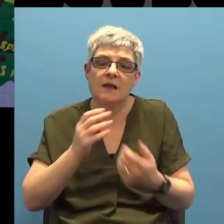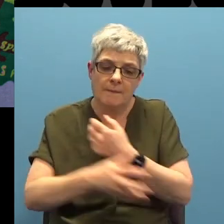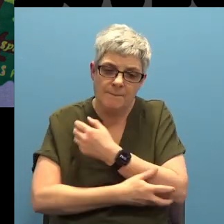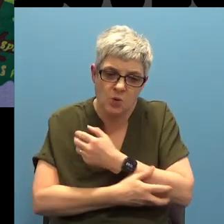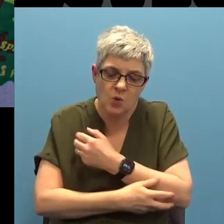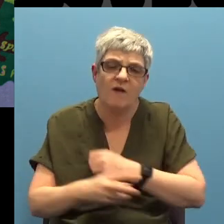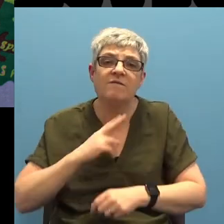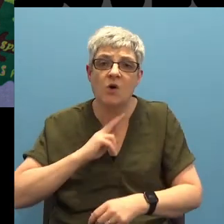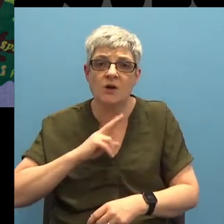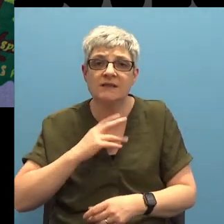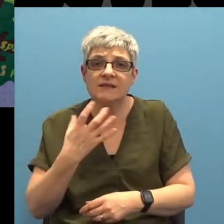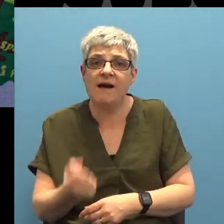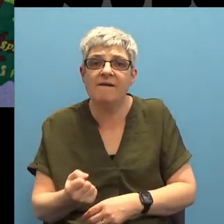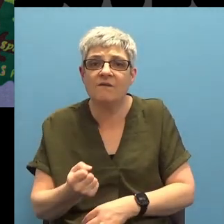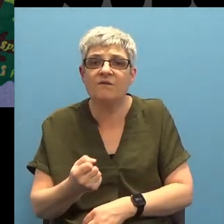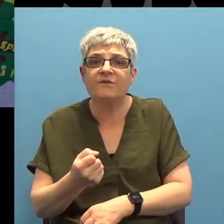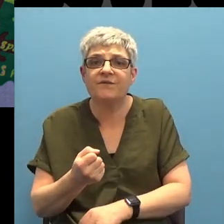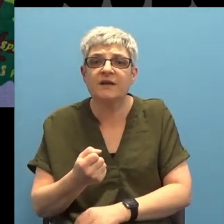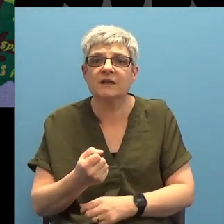poor,